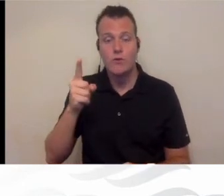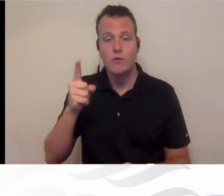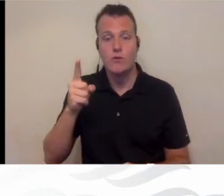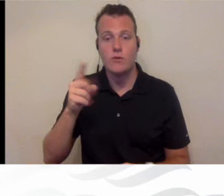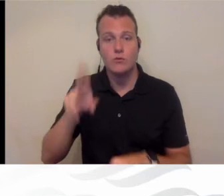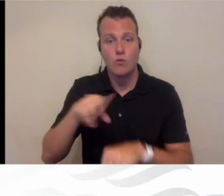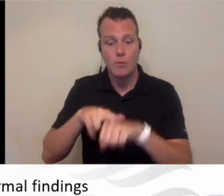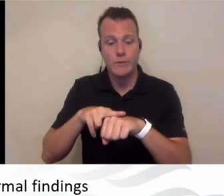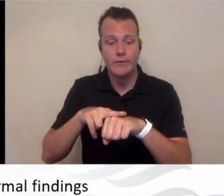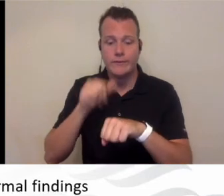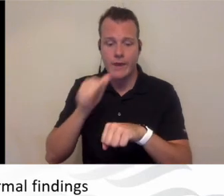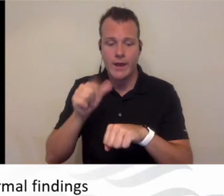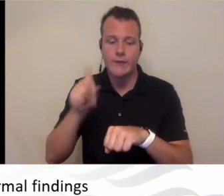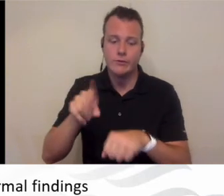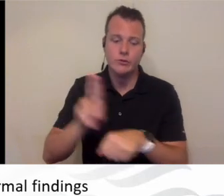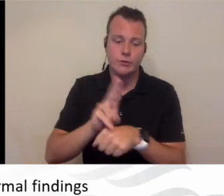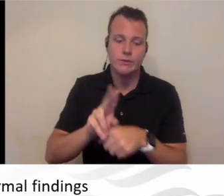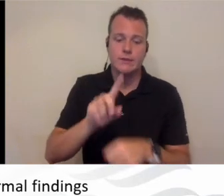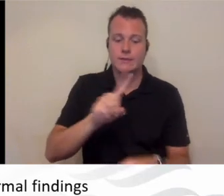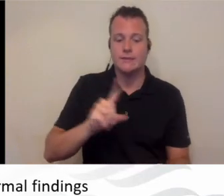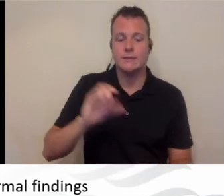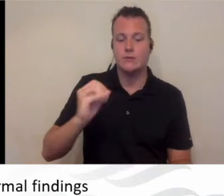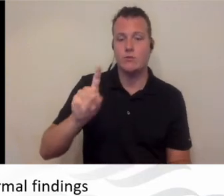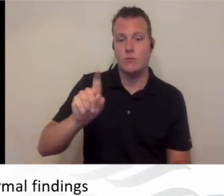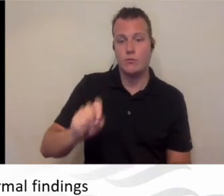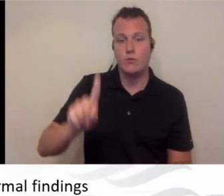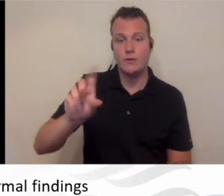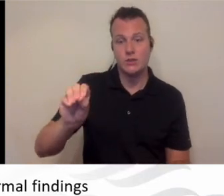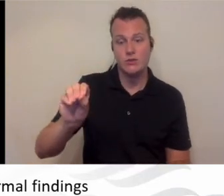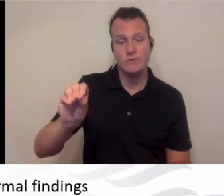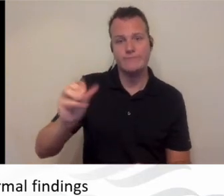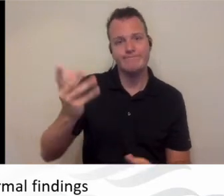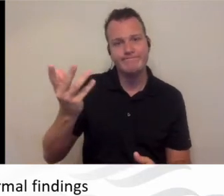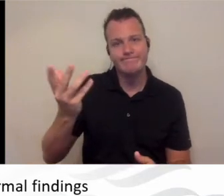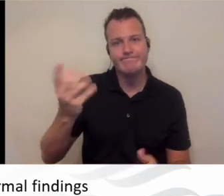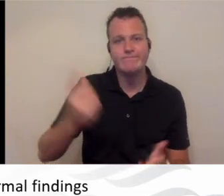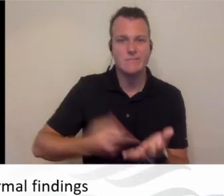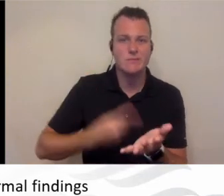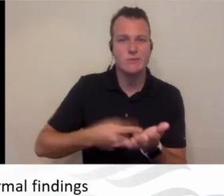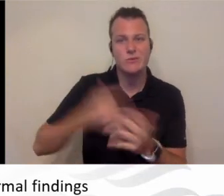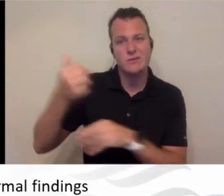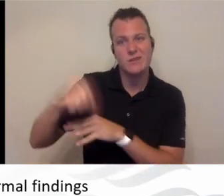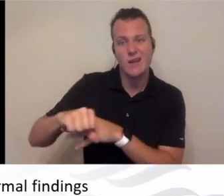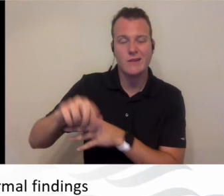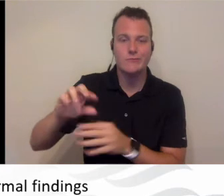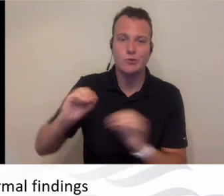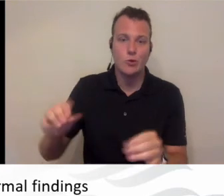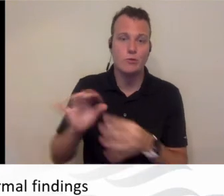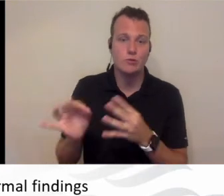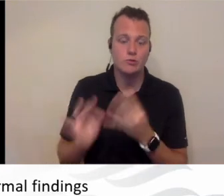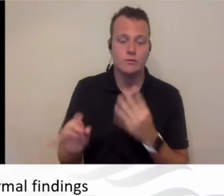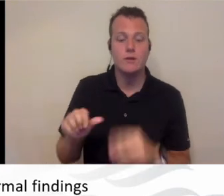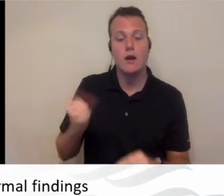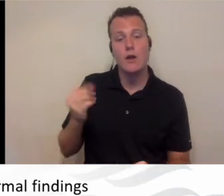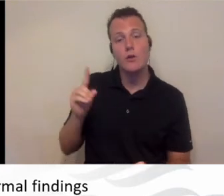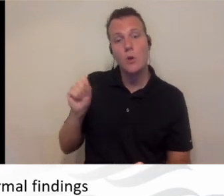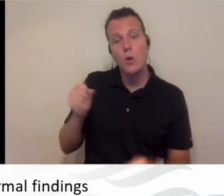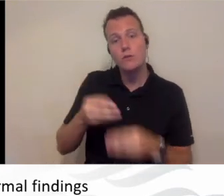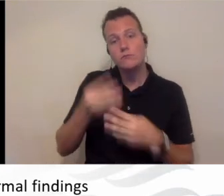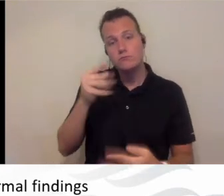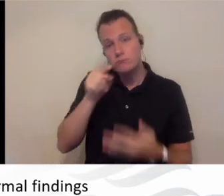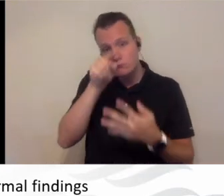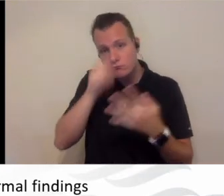Z01.10. It may get denied, but you don't have any choice. And here's some of the other Z codes. These would be